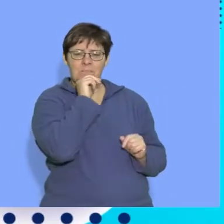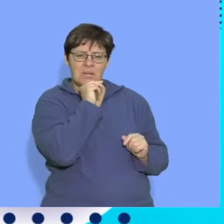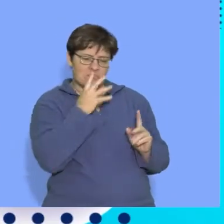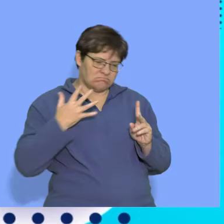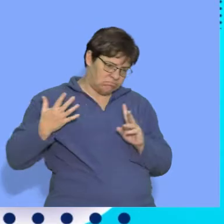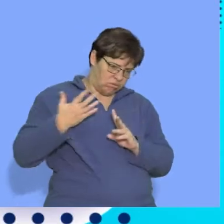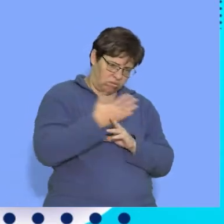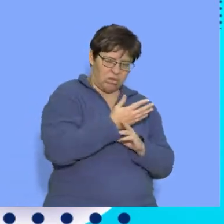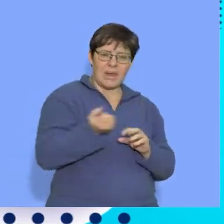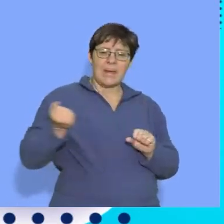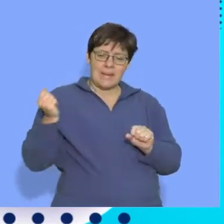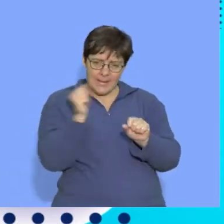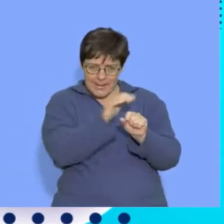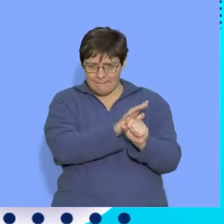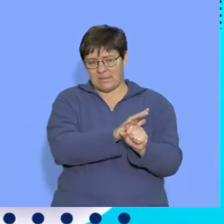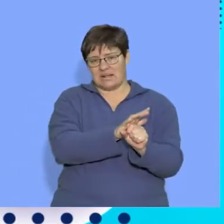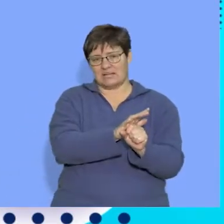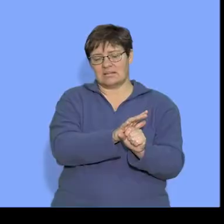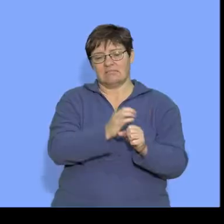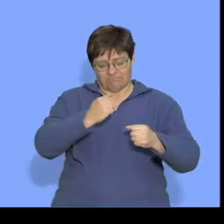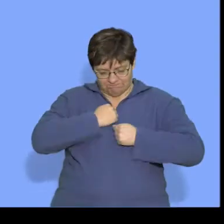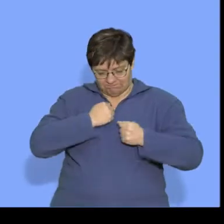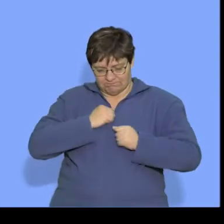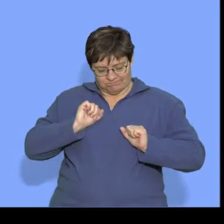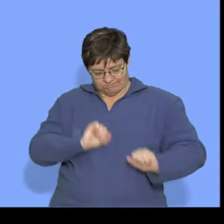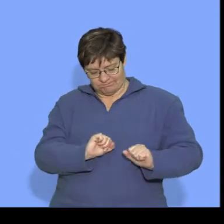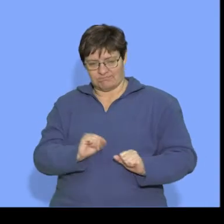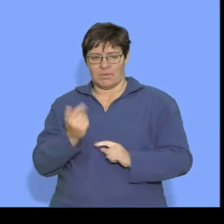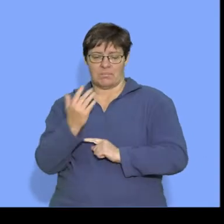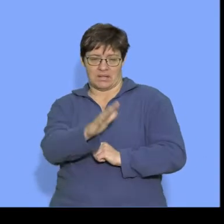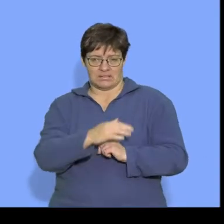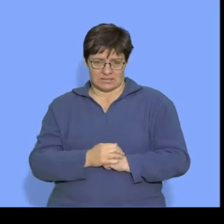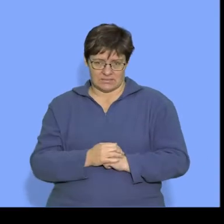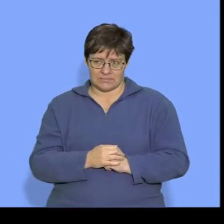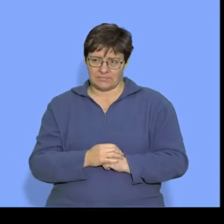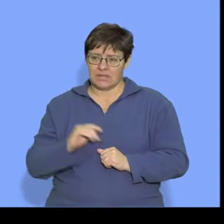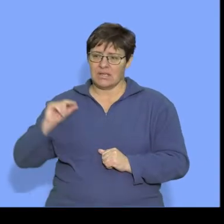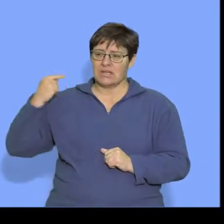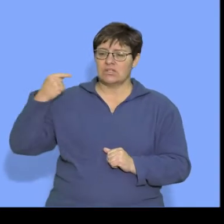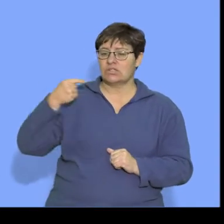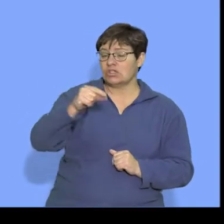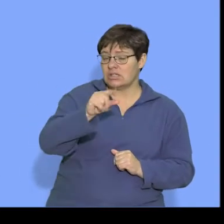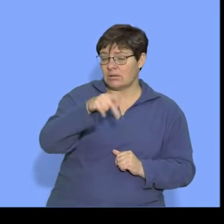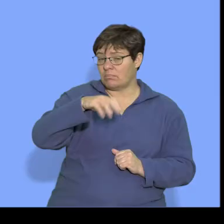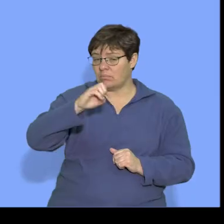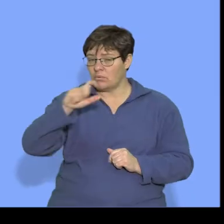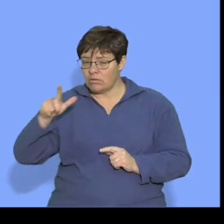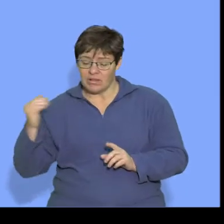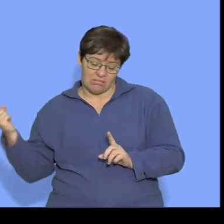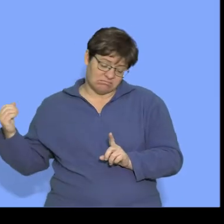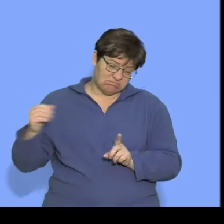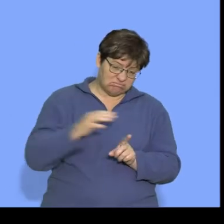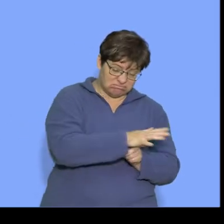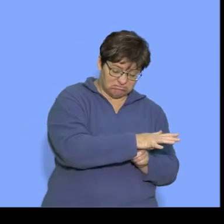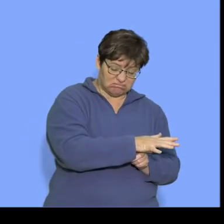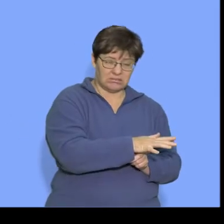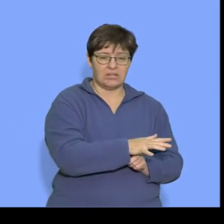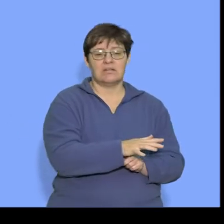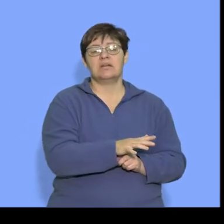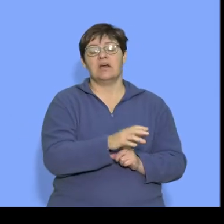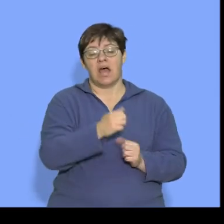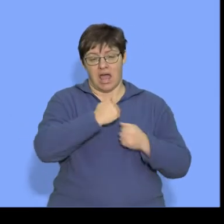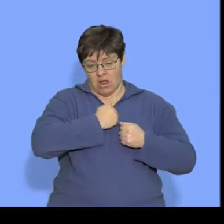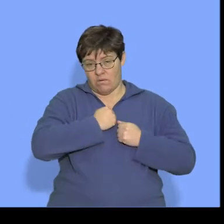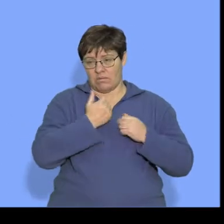species impacting indigenous species of plants. The gene pool and the impact that invasive plants have on gene pool, and the importance of